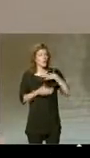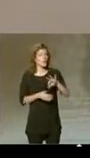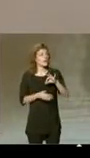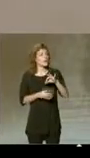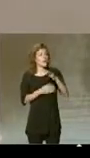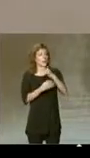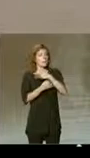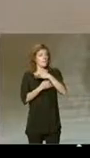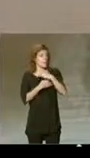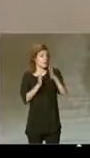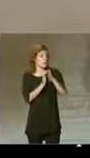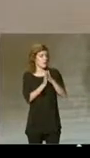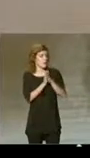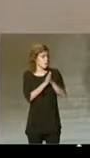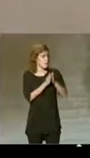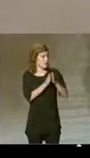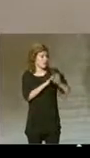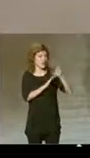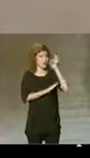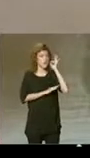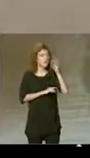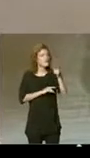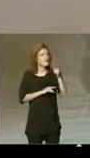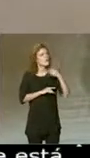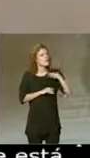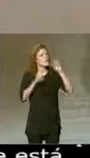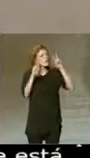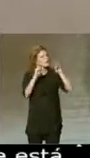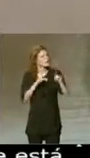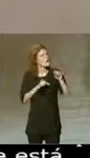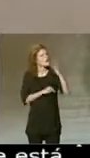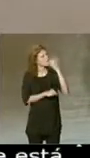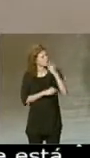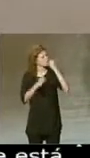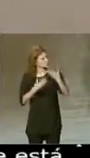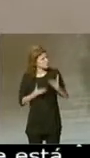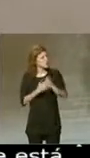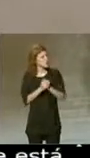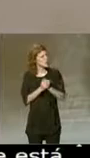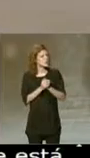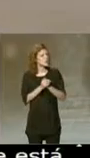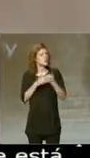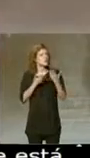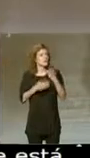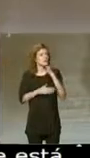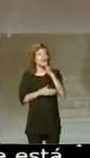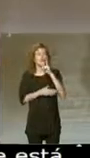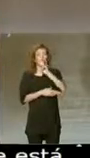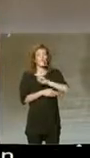is very close to the market, although in a research way, not in a